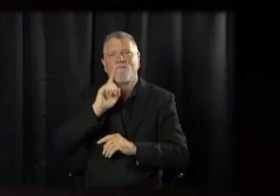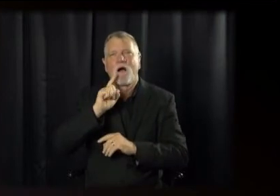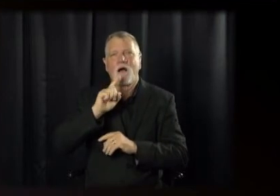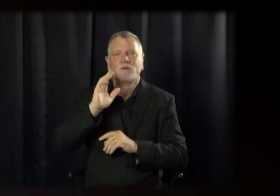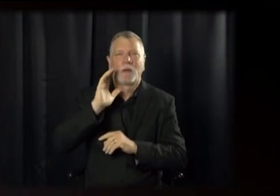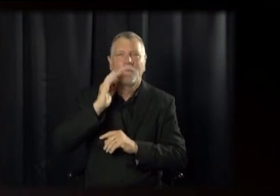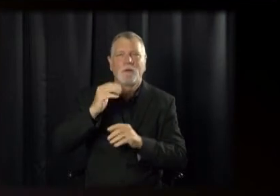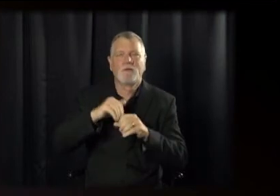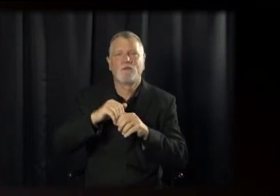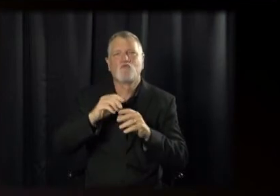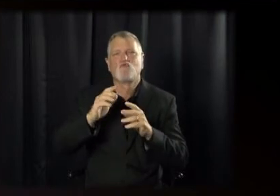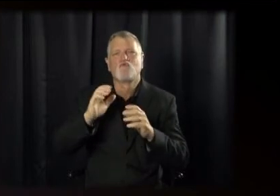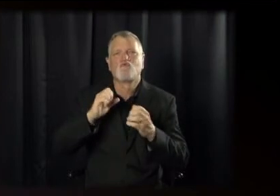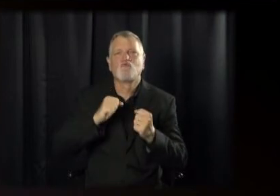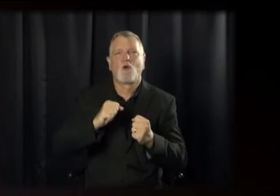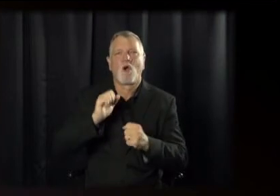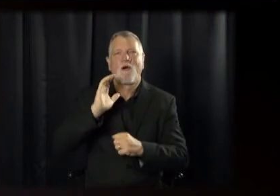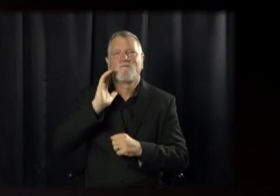stronger financial health.